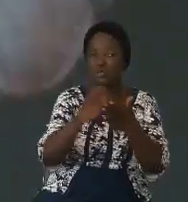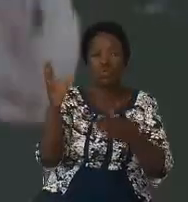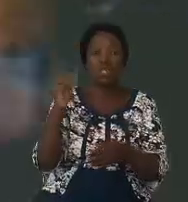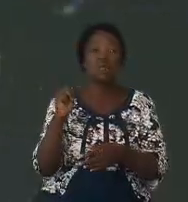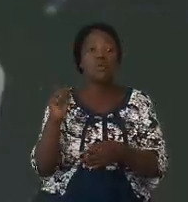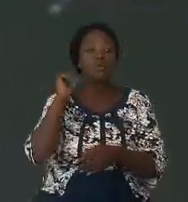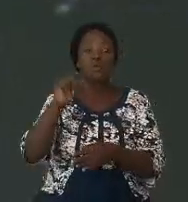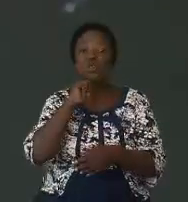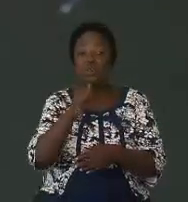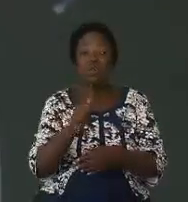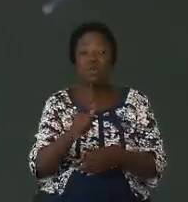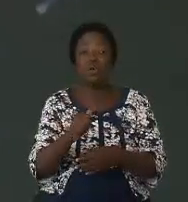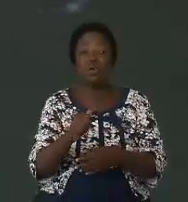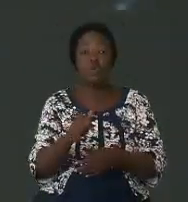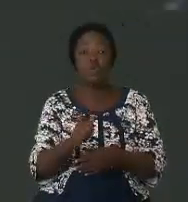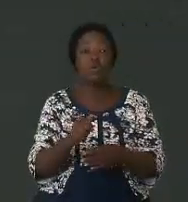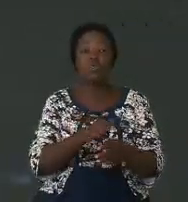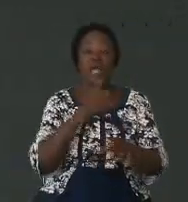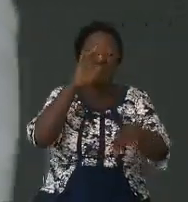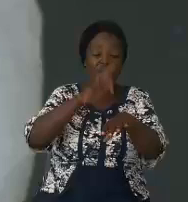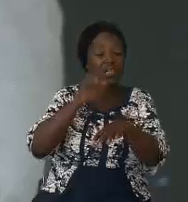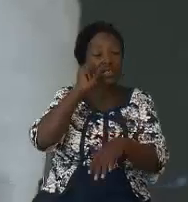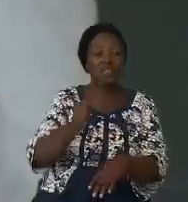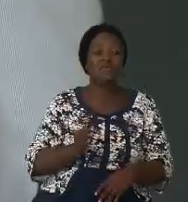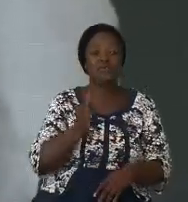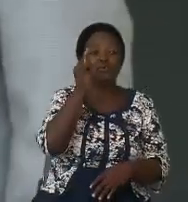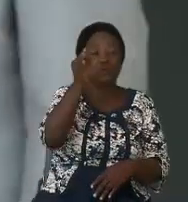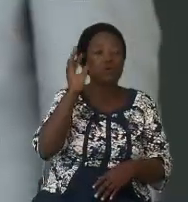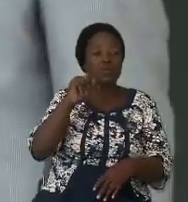past iniquity will not ruin him,